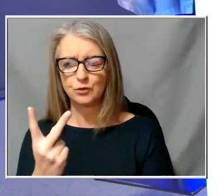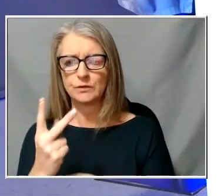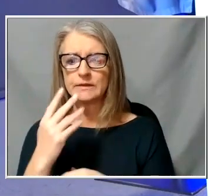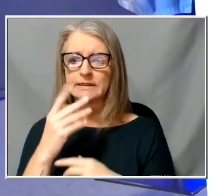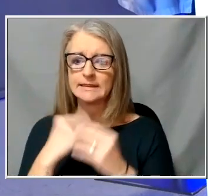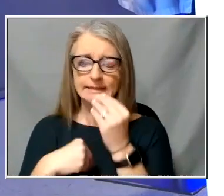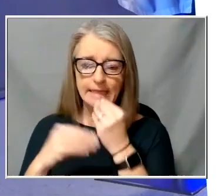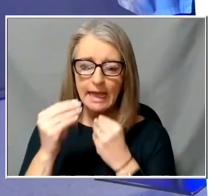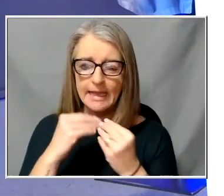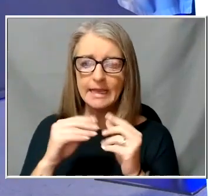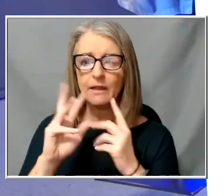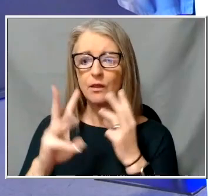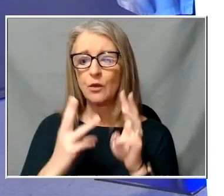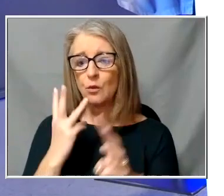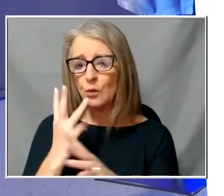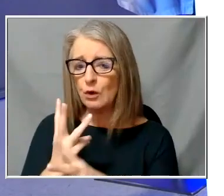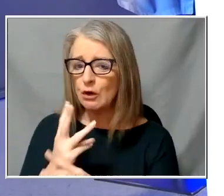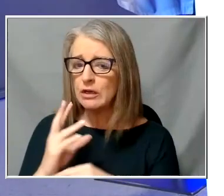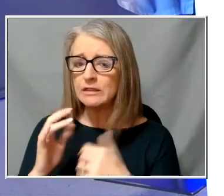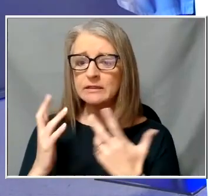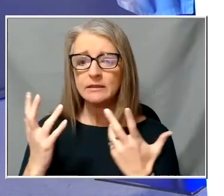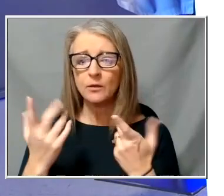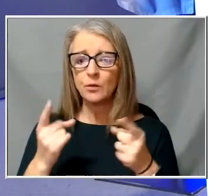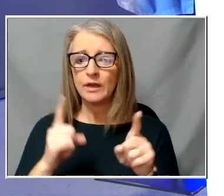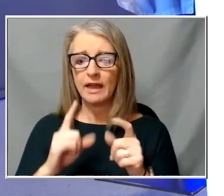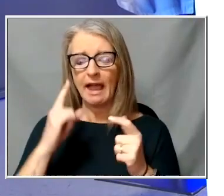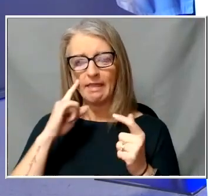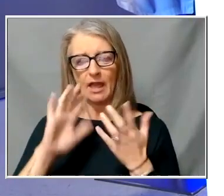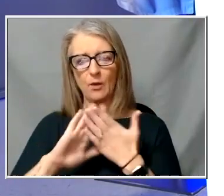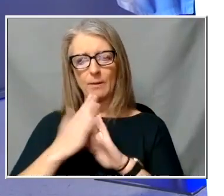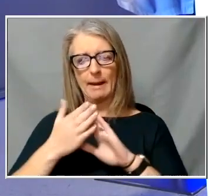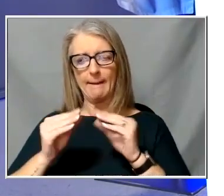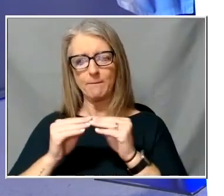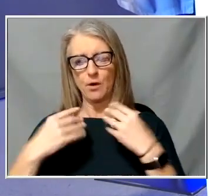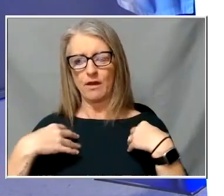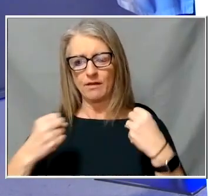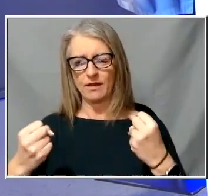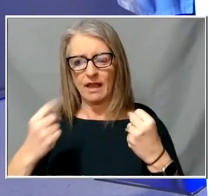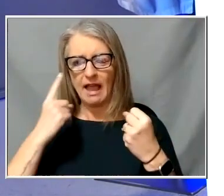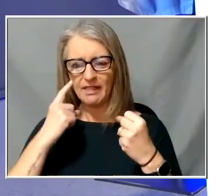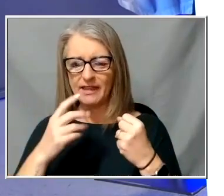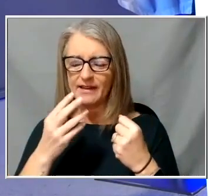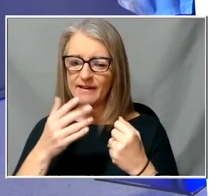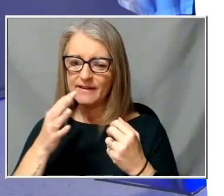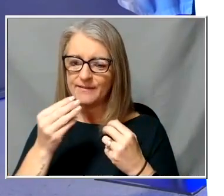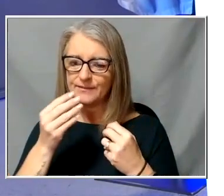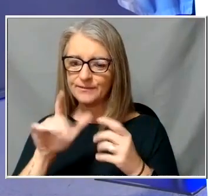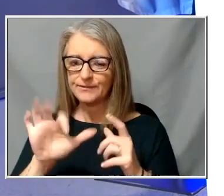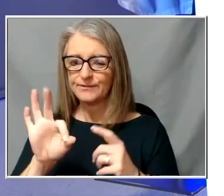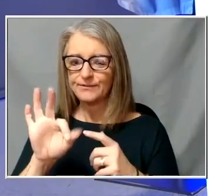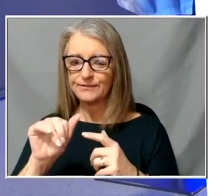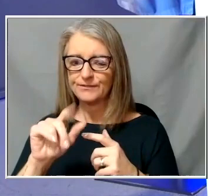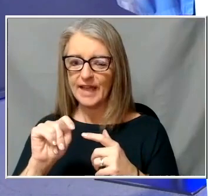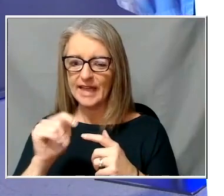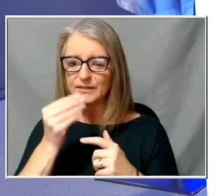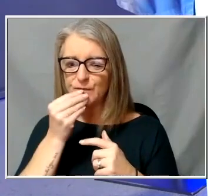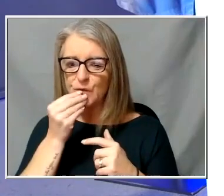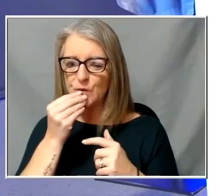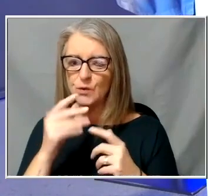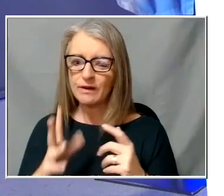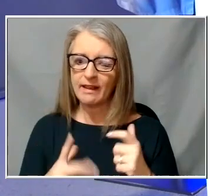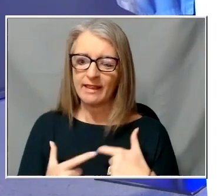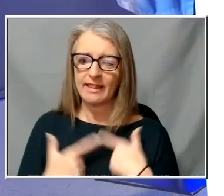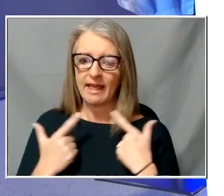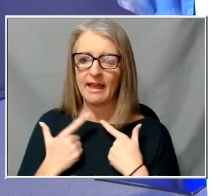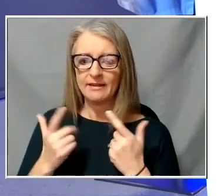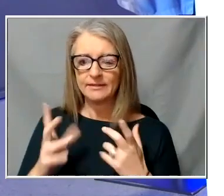it our society? Is it? I thought we were getting healthier. I thought we were doing away with that fast food lifestyle and kind of getting into more of this, vegan and